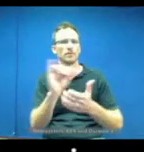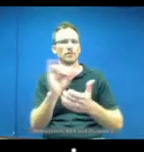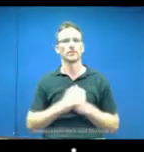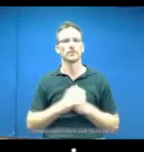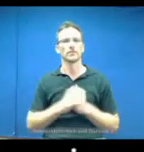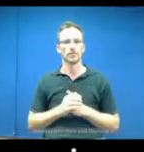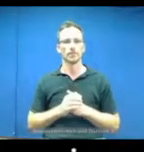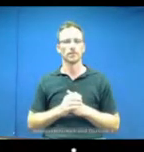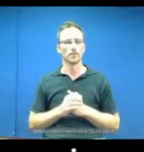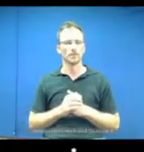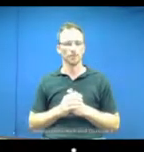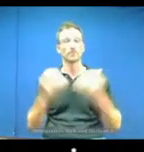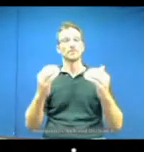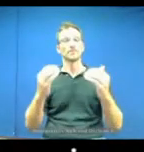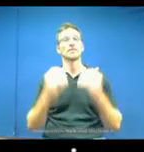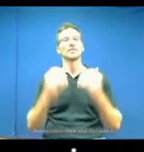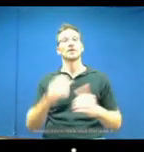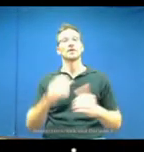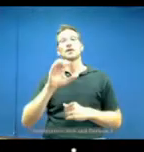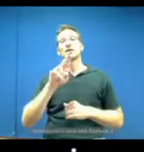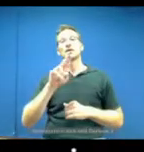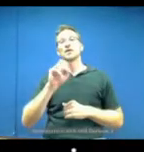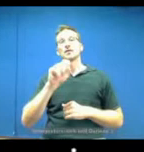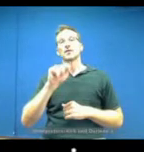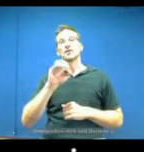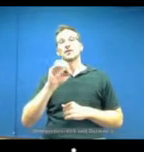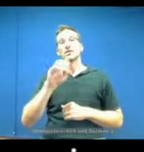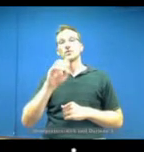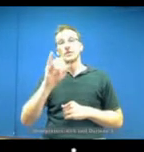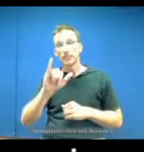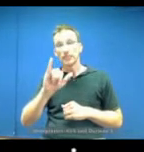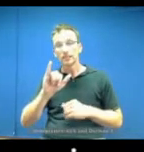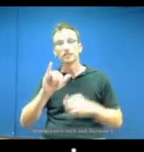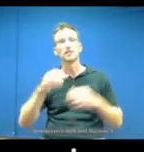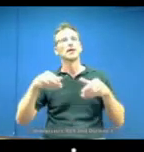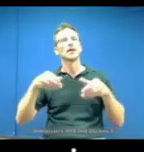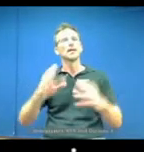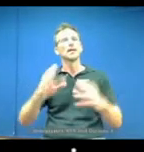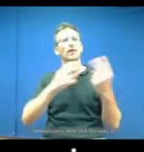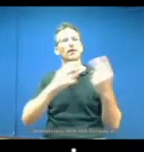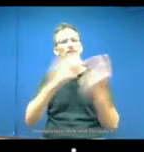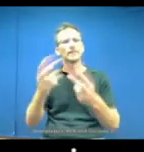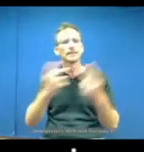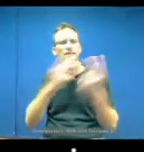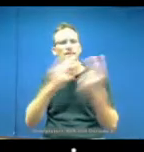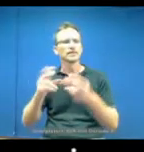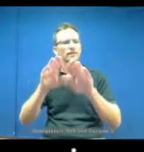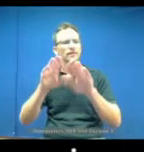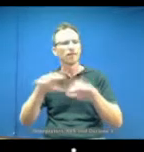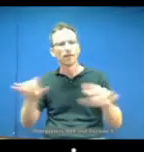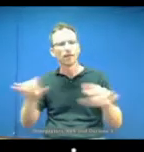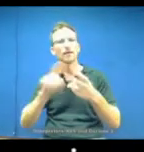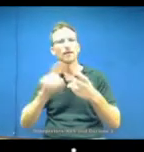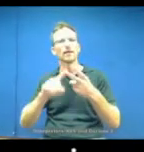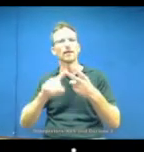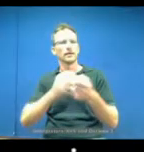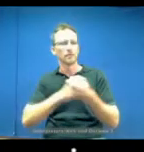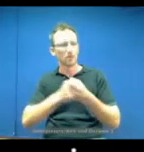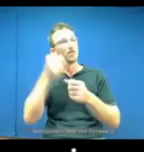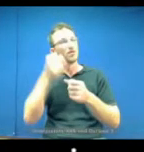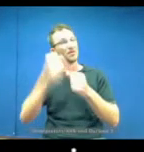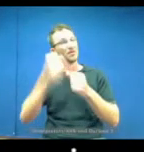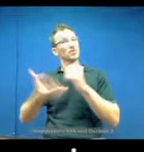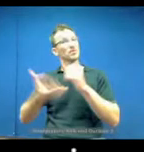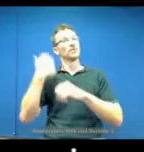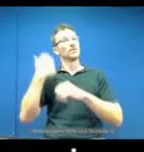The custody, visitation, and support provisions, that's the overlap between family law that we saw.